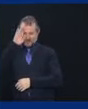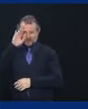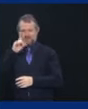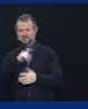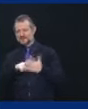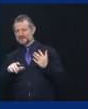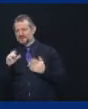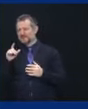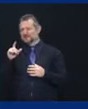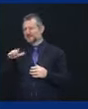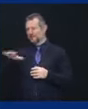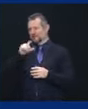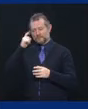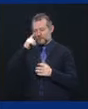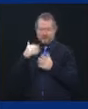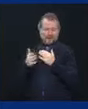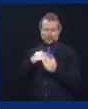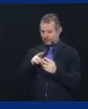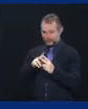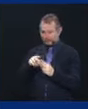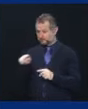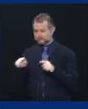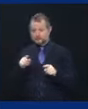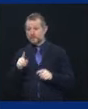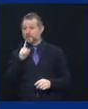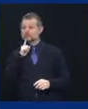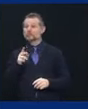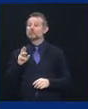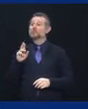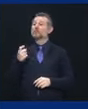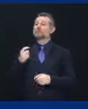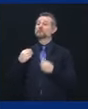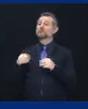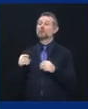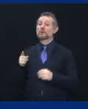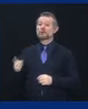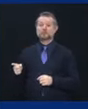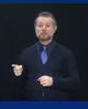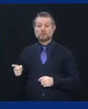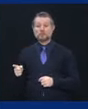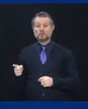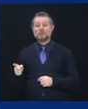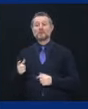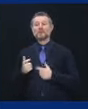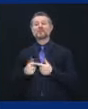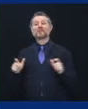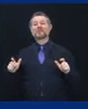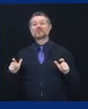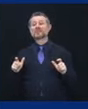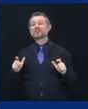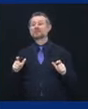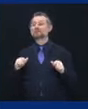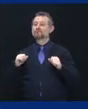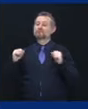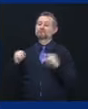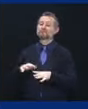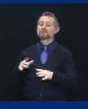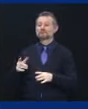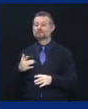The pharmacies, mass vaccination sites are doing the 65 plus.